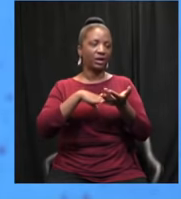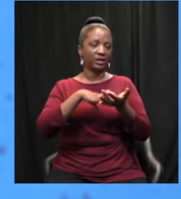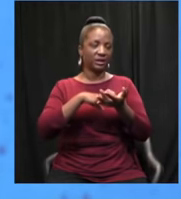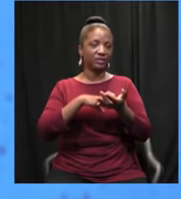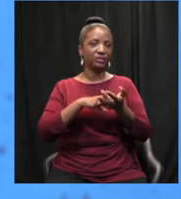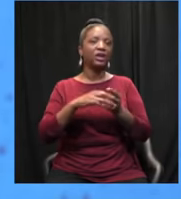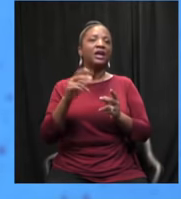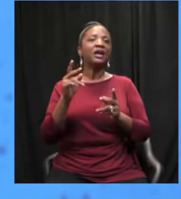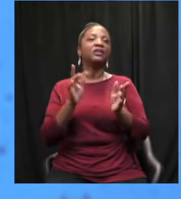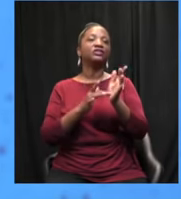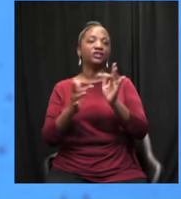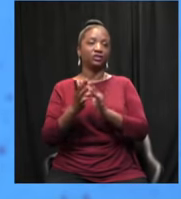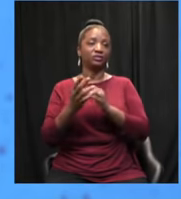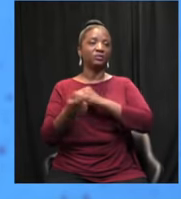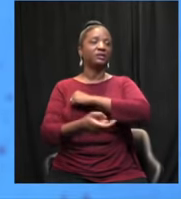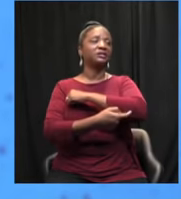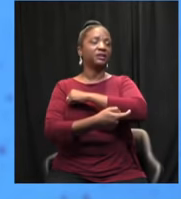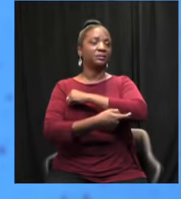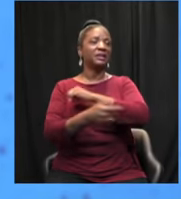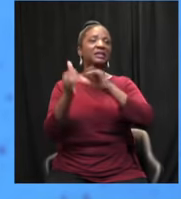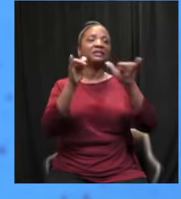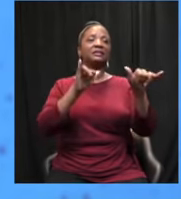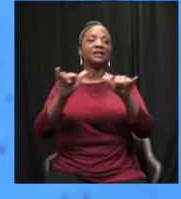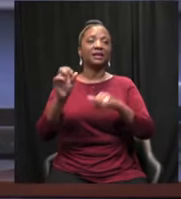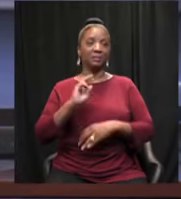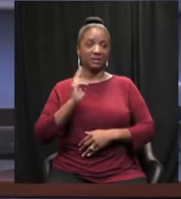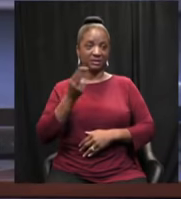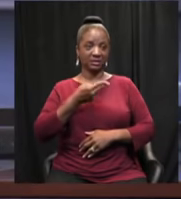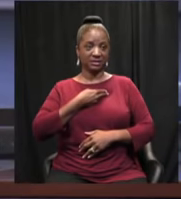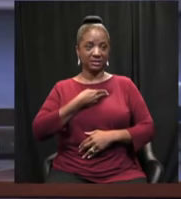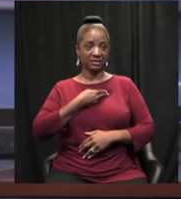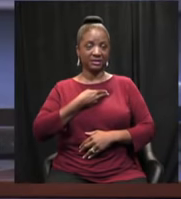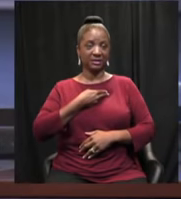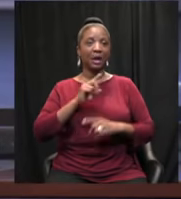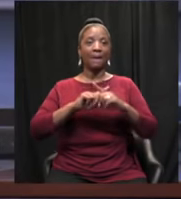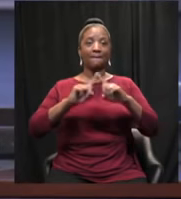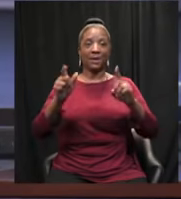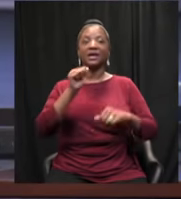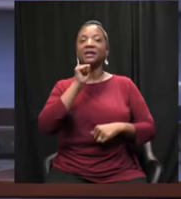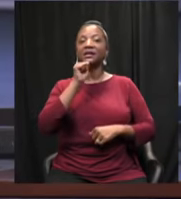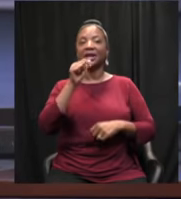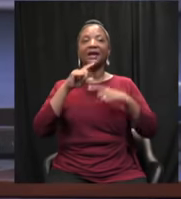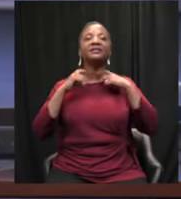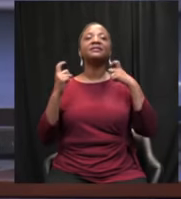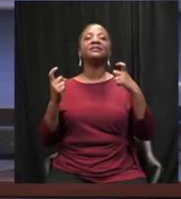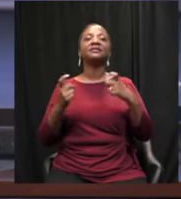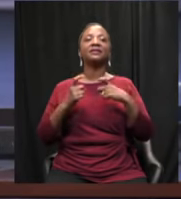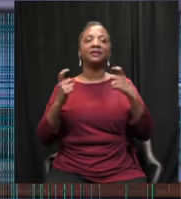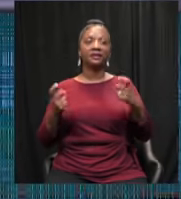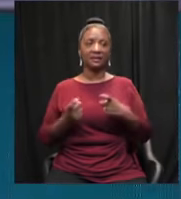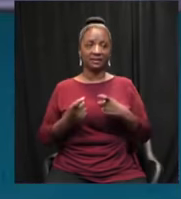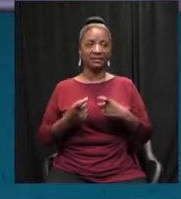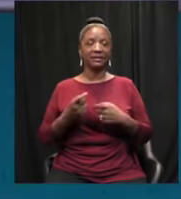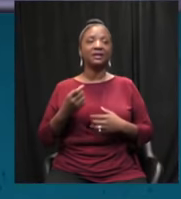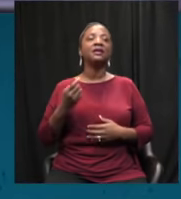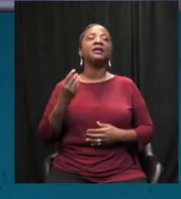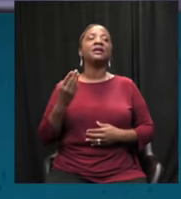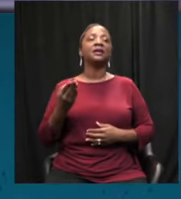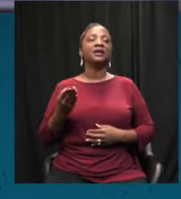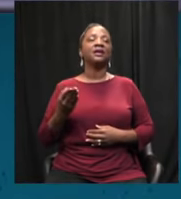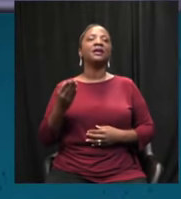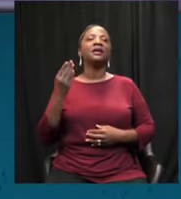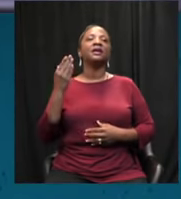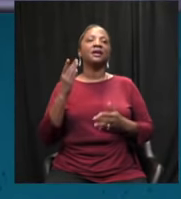did not sin. See, despite his humanity, he experienced much of what we experience, but he knew